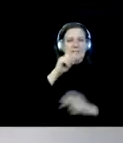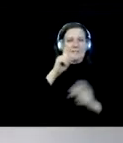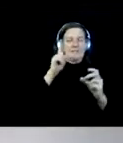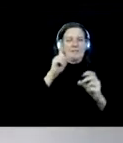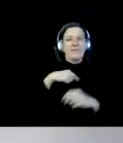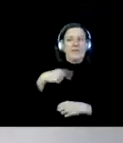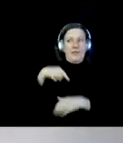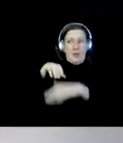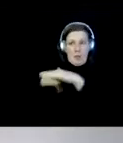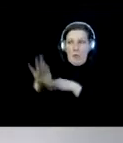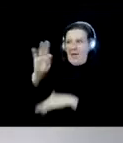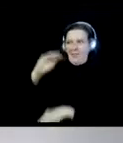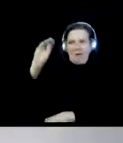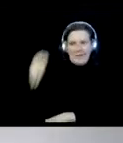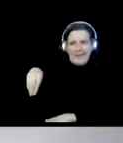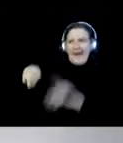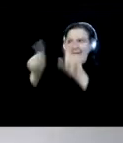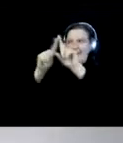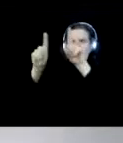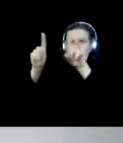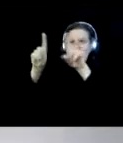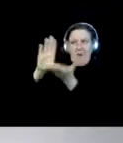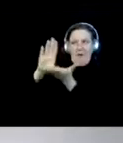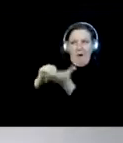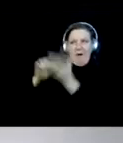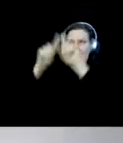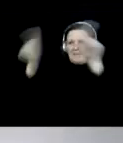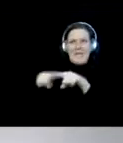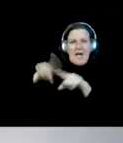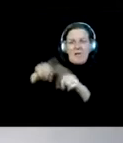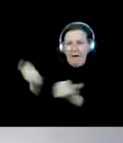on everything, and the lighting has been half turned off, and